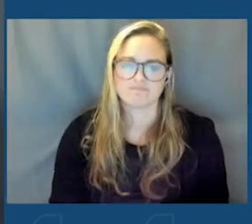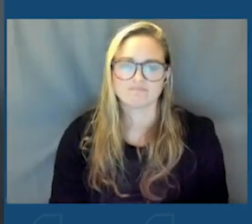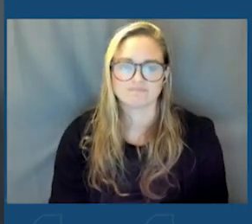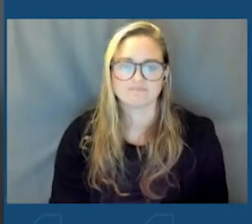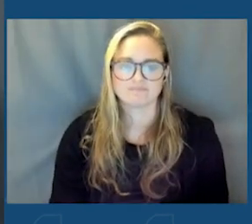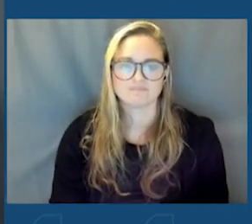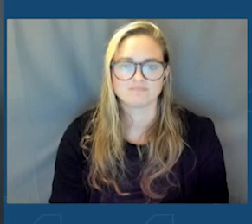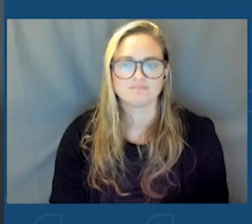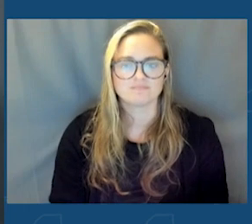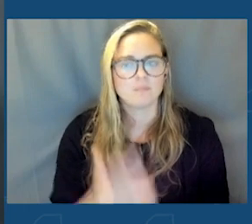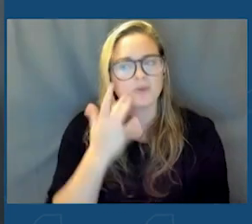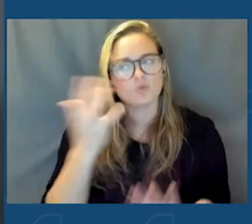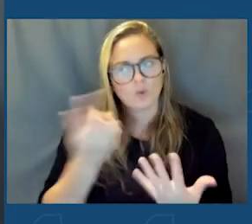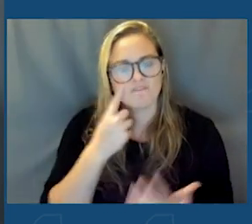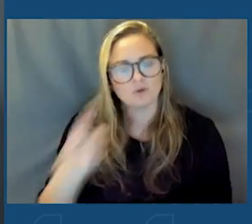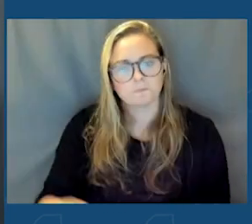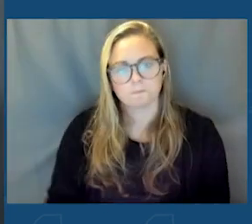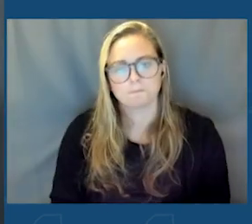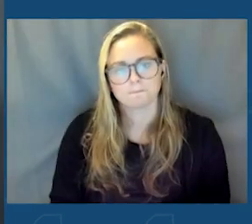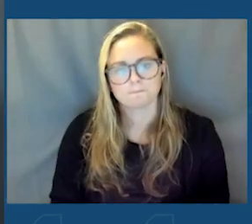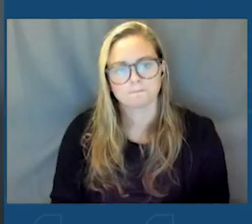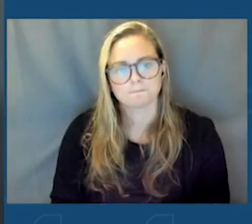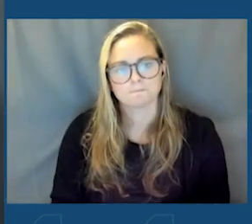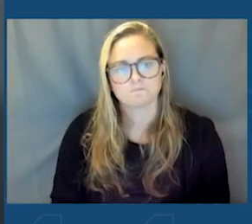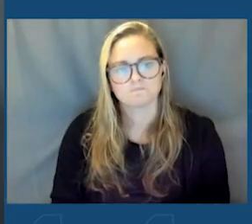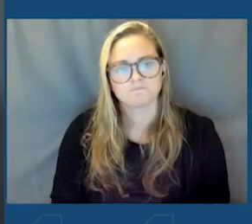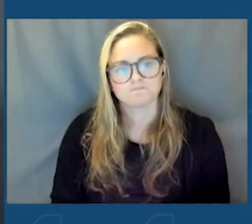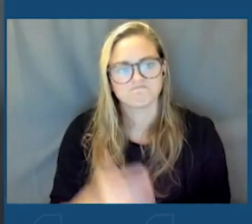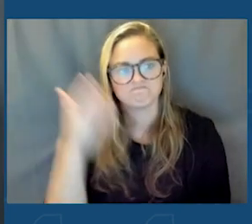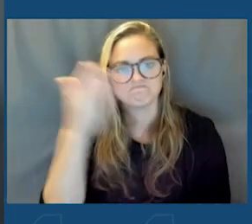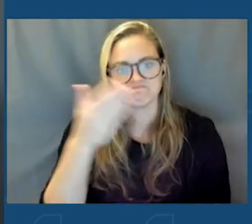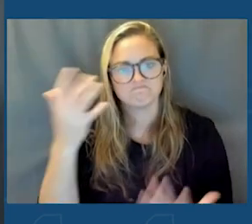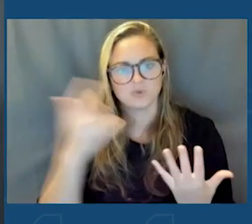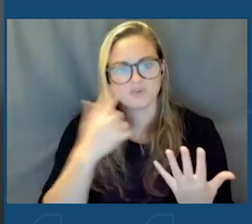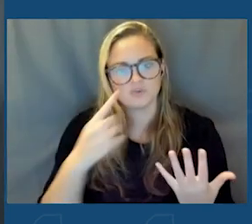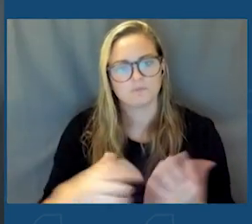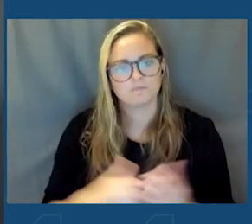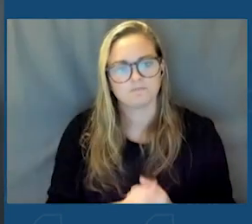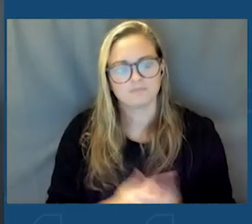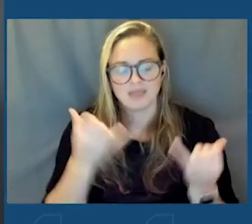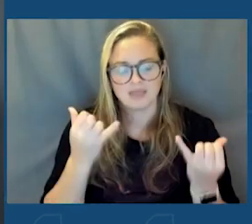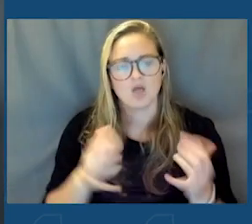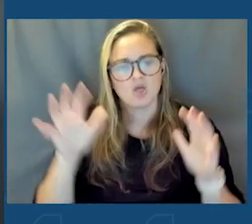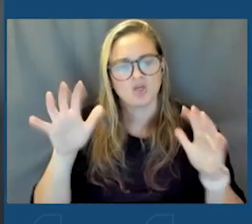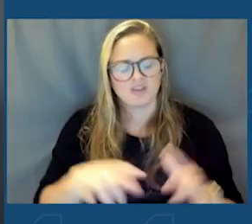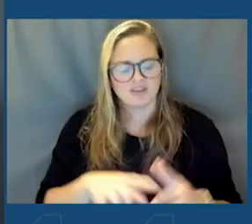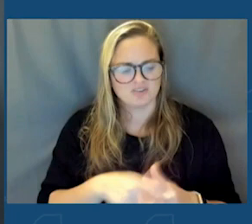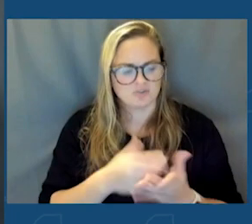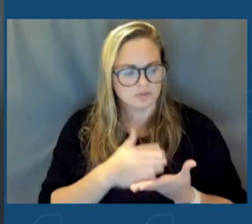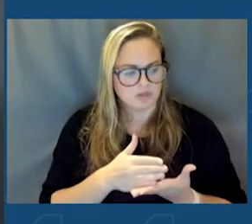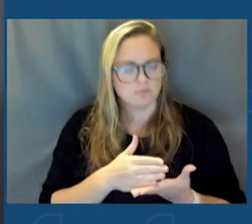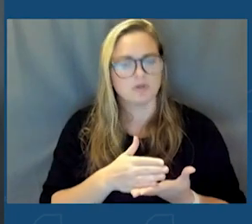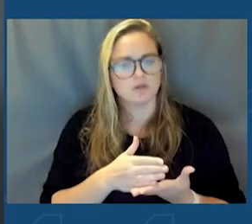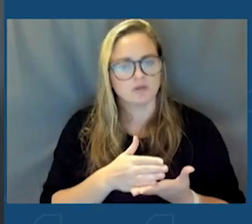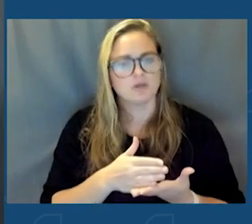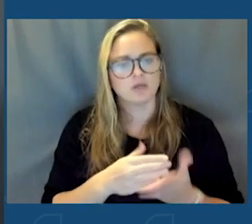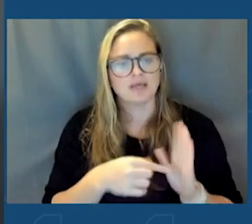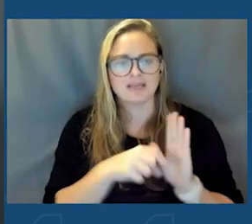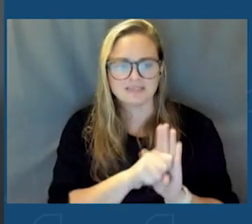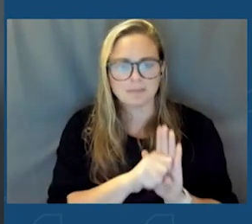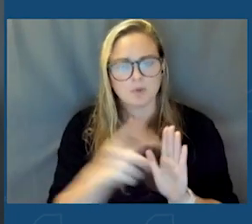because they're waiting for you. They're up there waiting for you. And now the rain is stopping, a symbol that you are